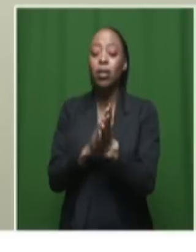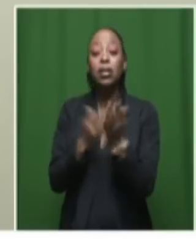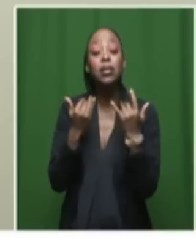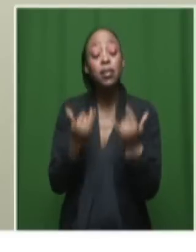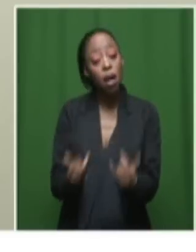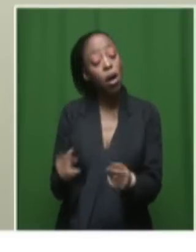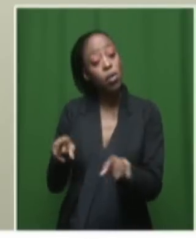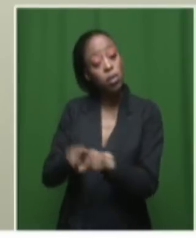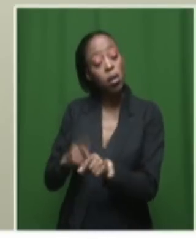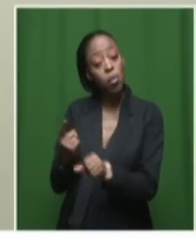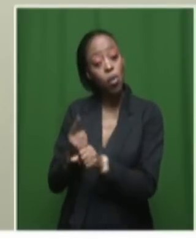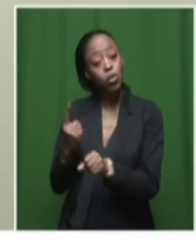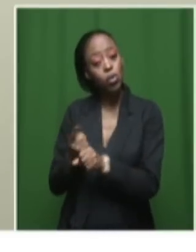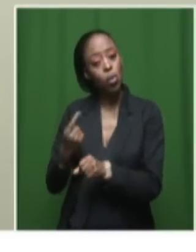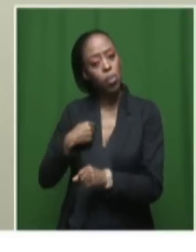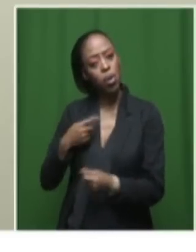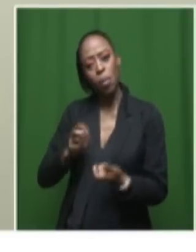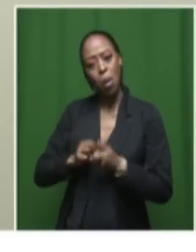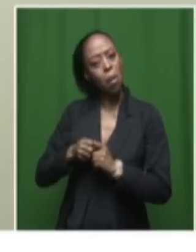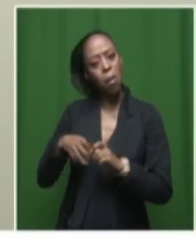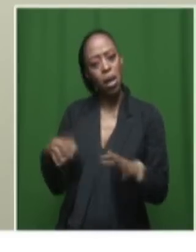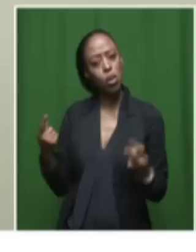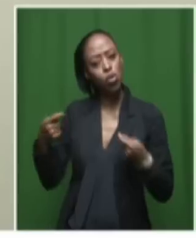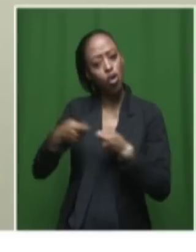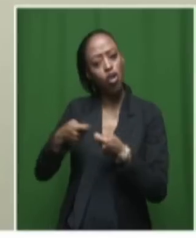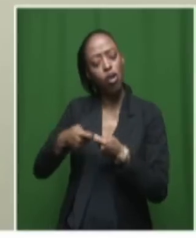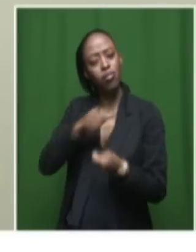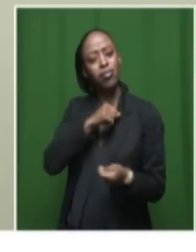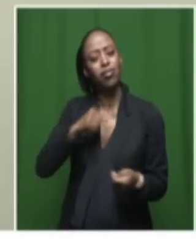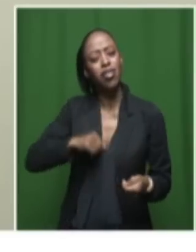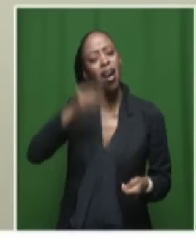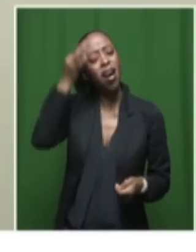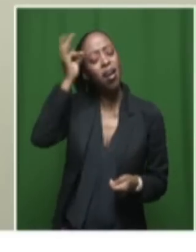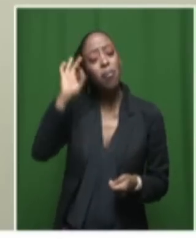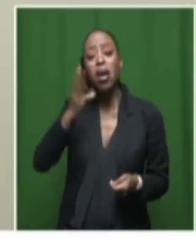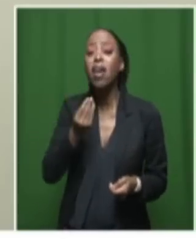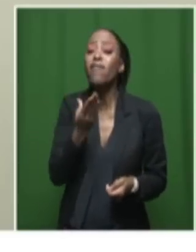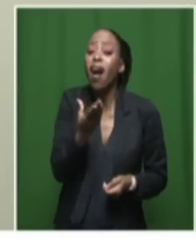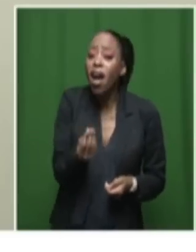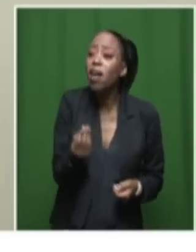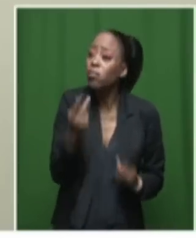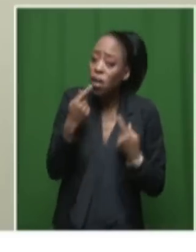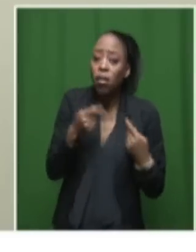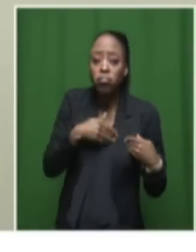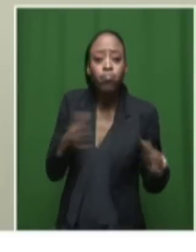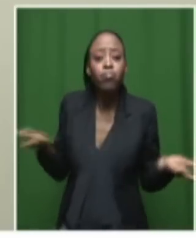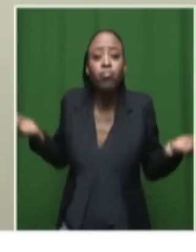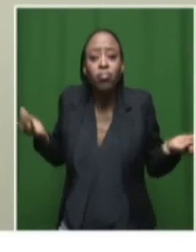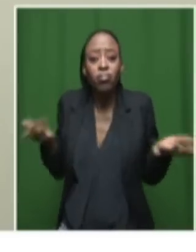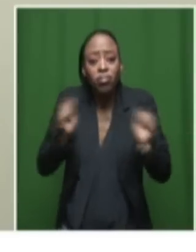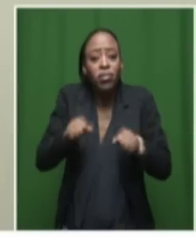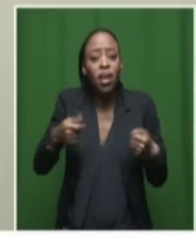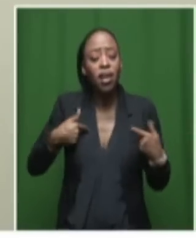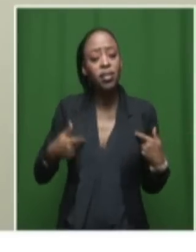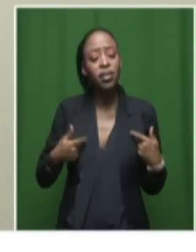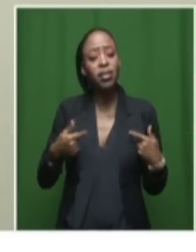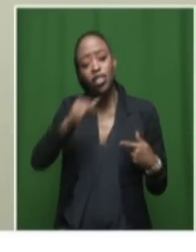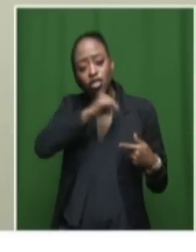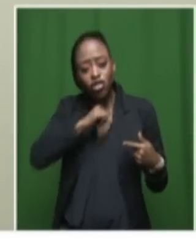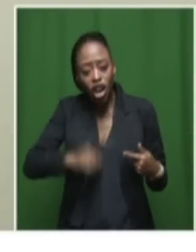one hand, I have no problem with being funded by the Chinese government, if I was, I would declare it. And all I'm asking is that they do the